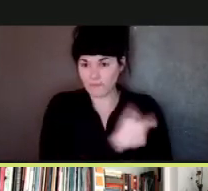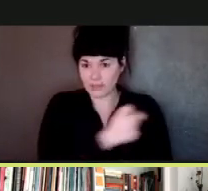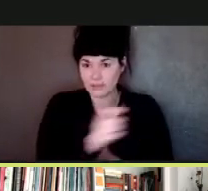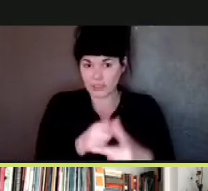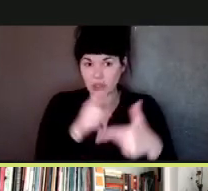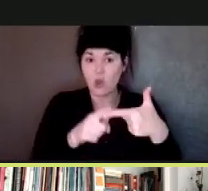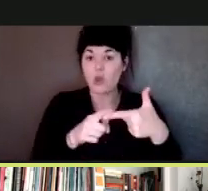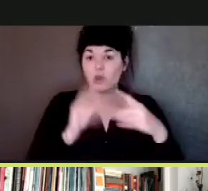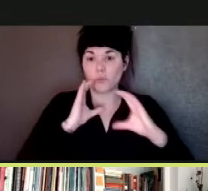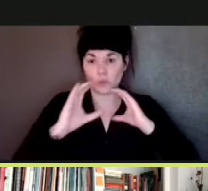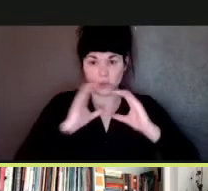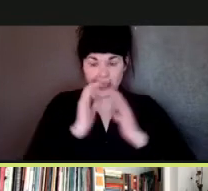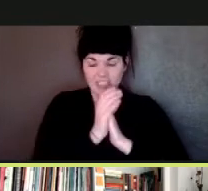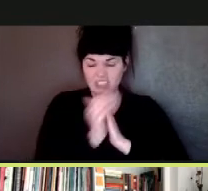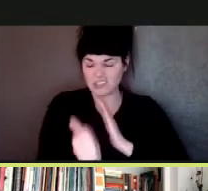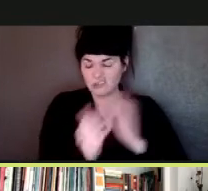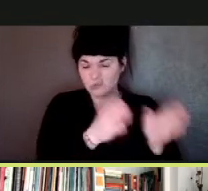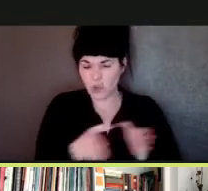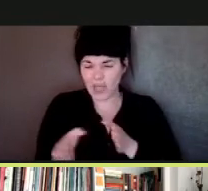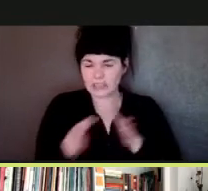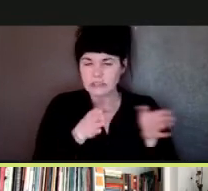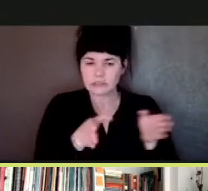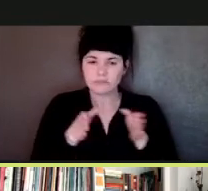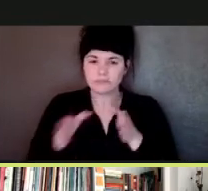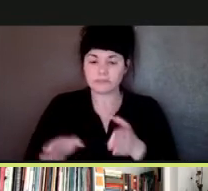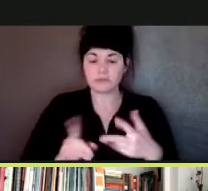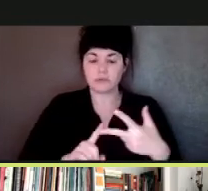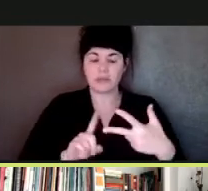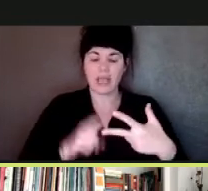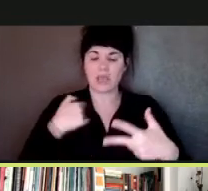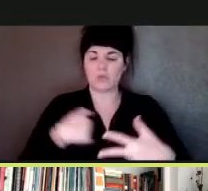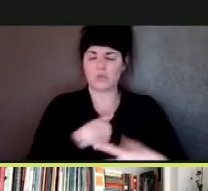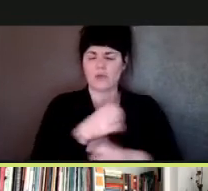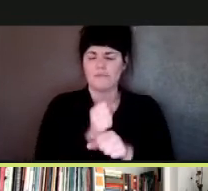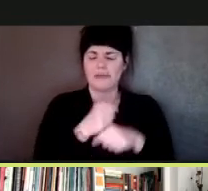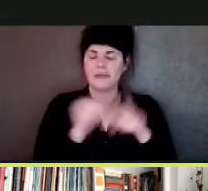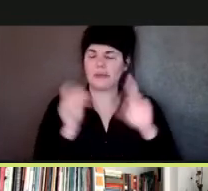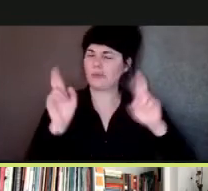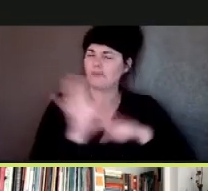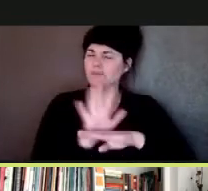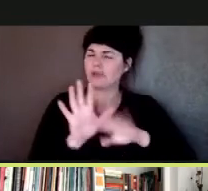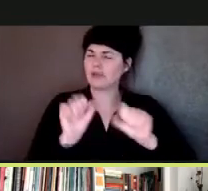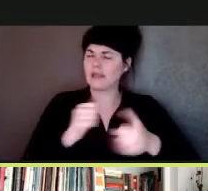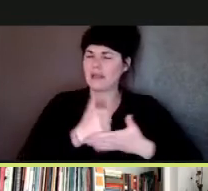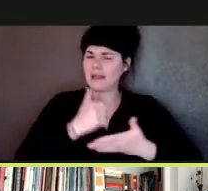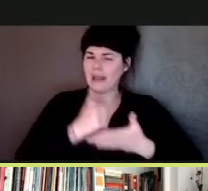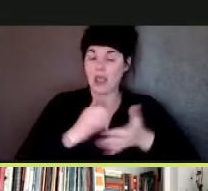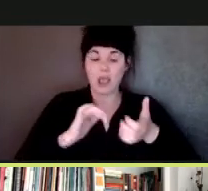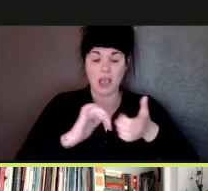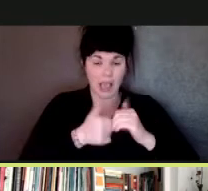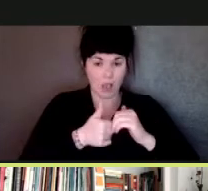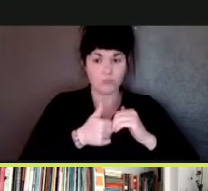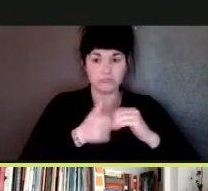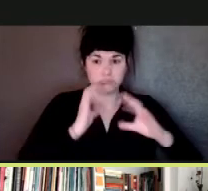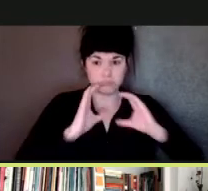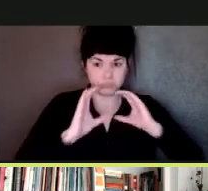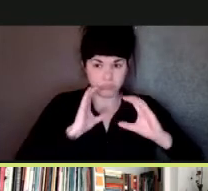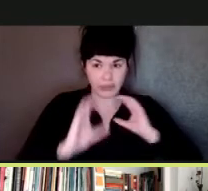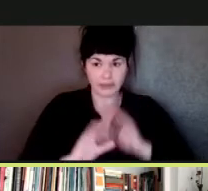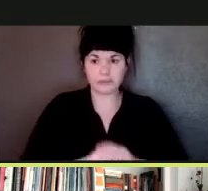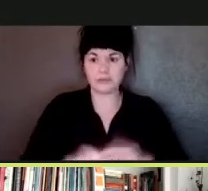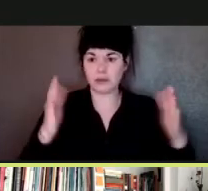strategies, and we put together some hopefully helpful videos about how to have these conversations. Next slide,